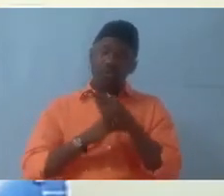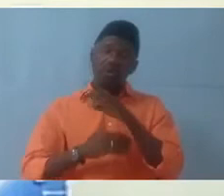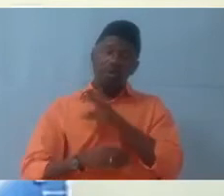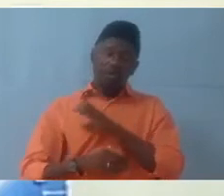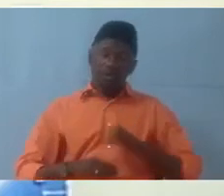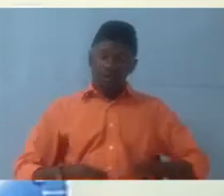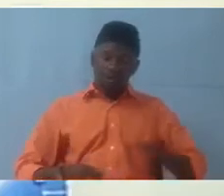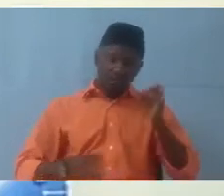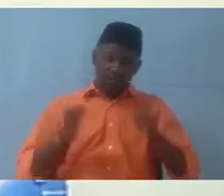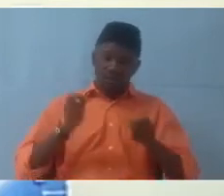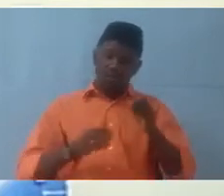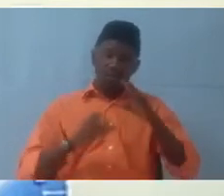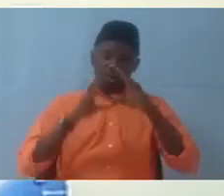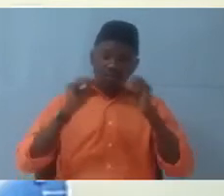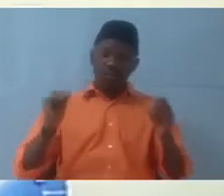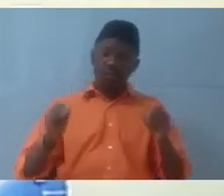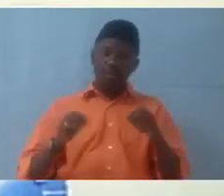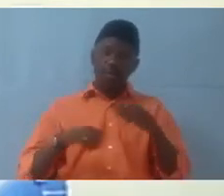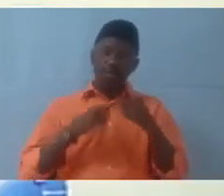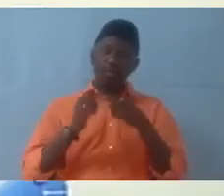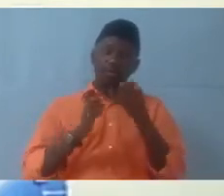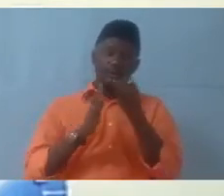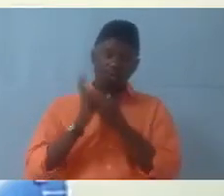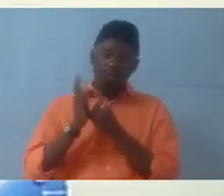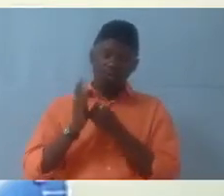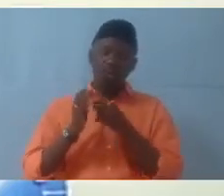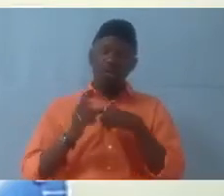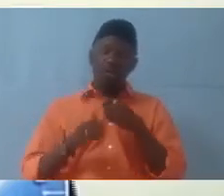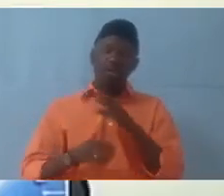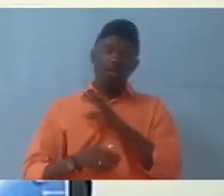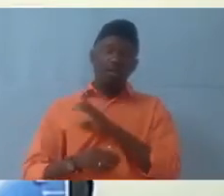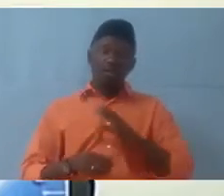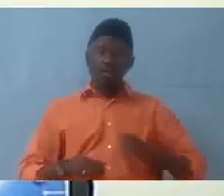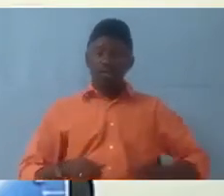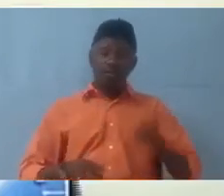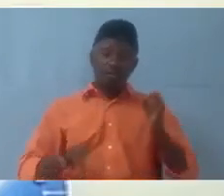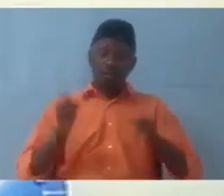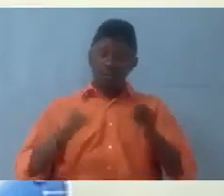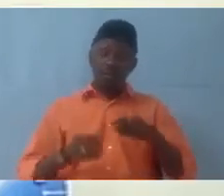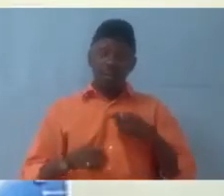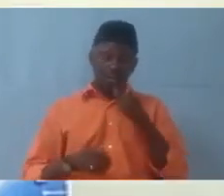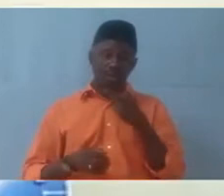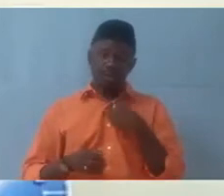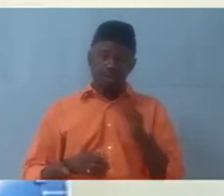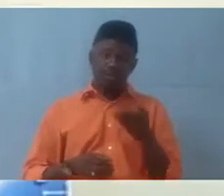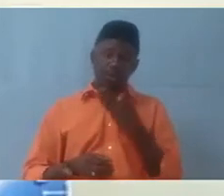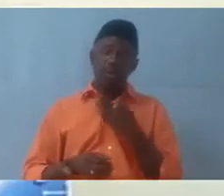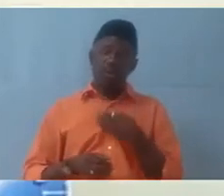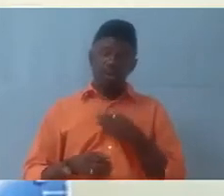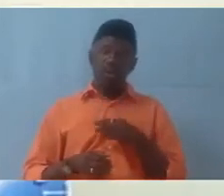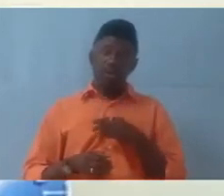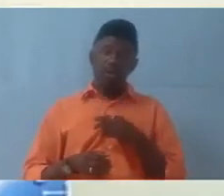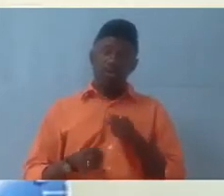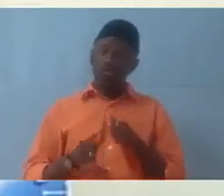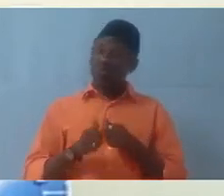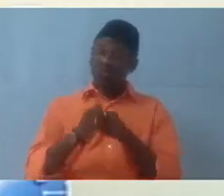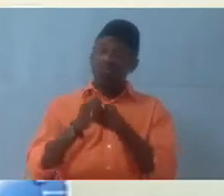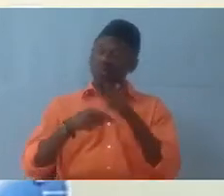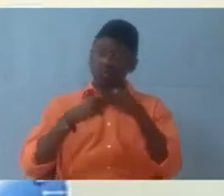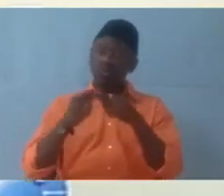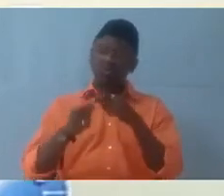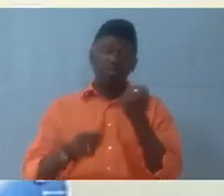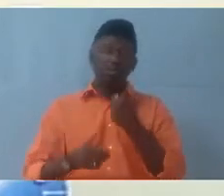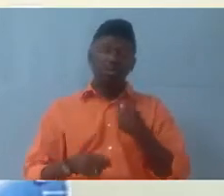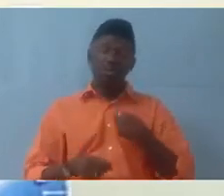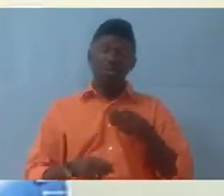am about this matter, and the CJ would tell them that they can go ahead and deal with the matter because I was very stubborn. Te tamen nak CJ bi